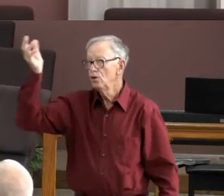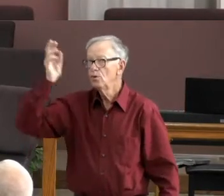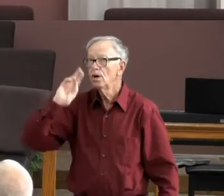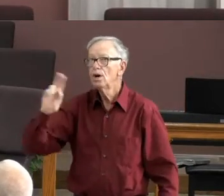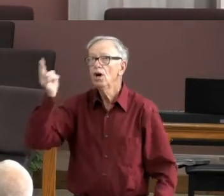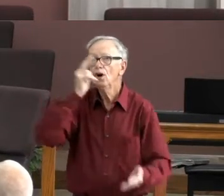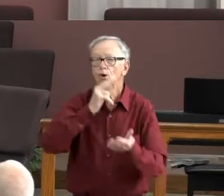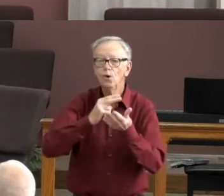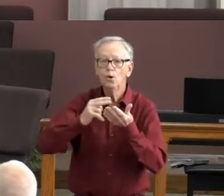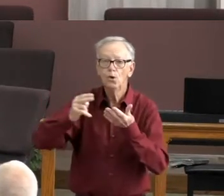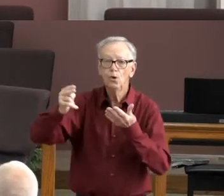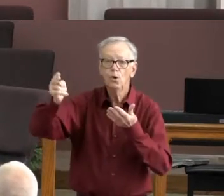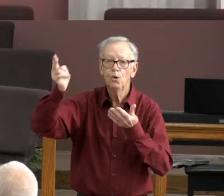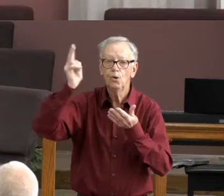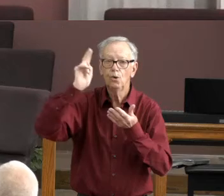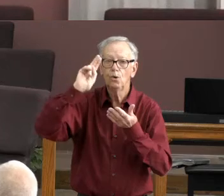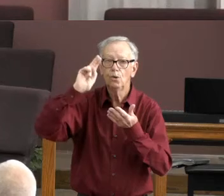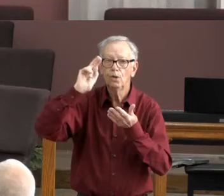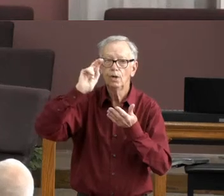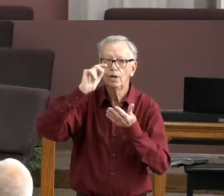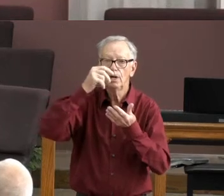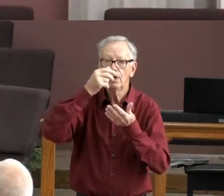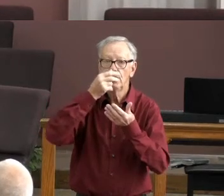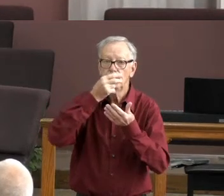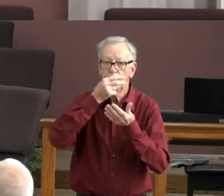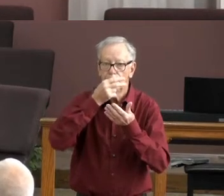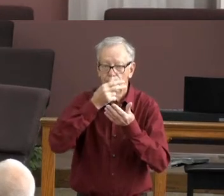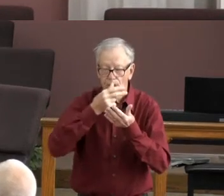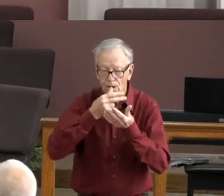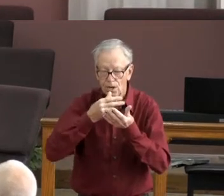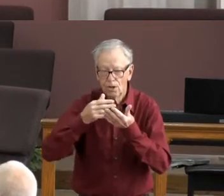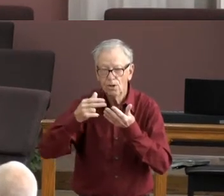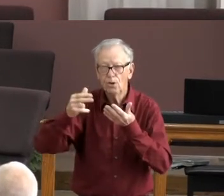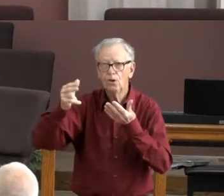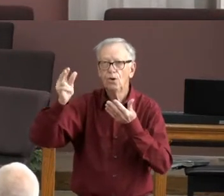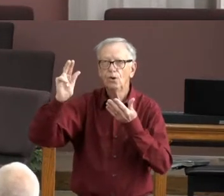majesty. You are holy,